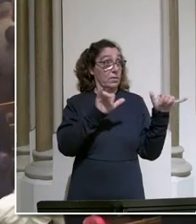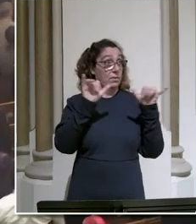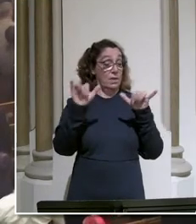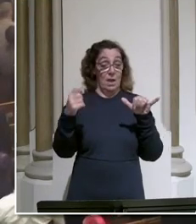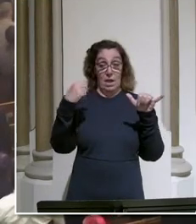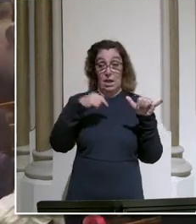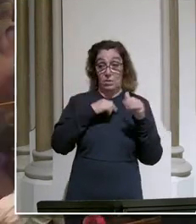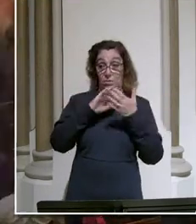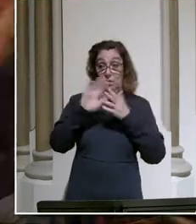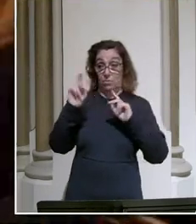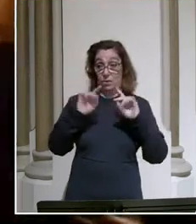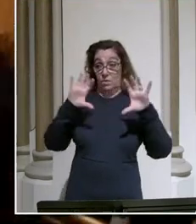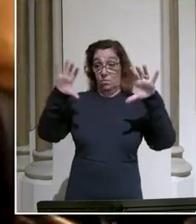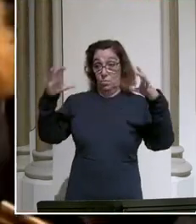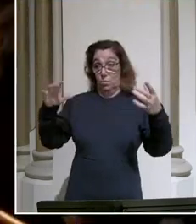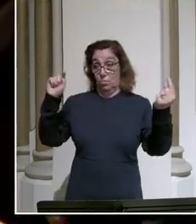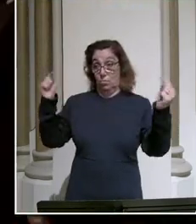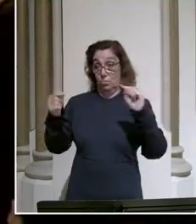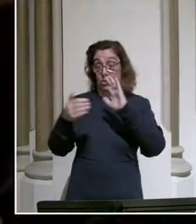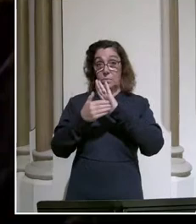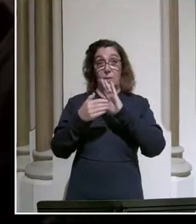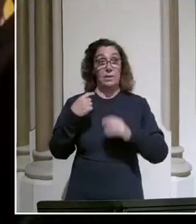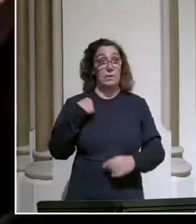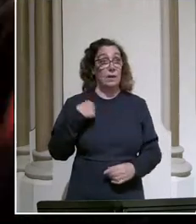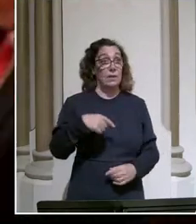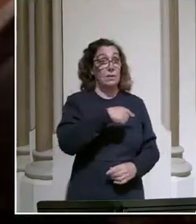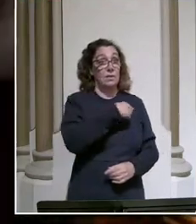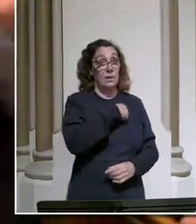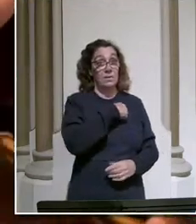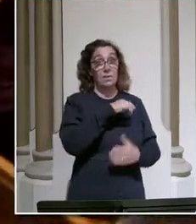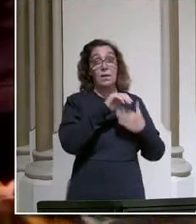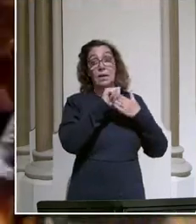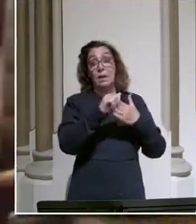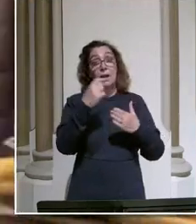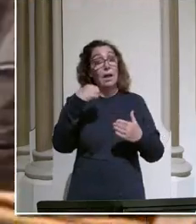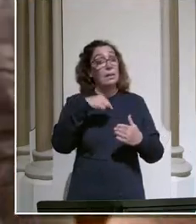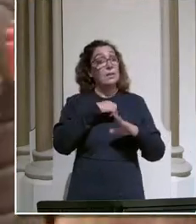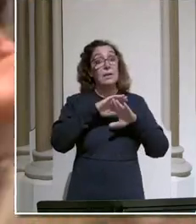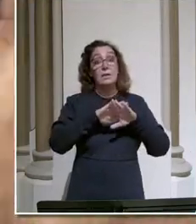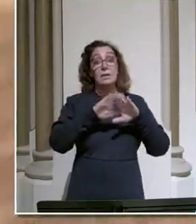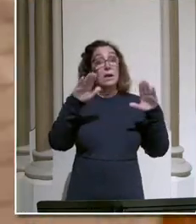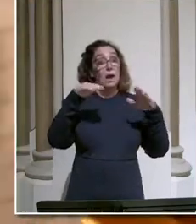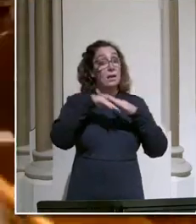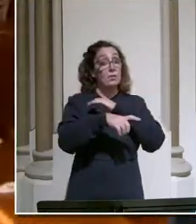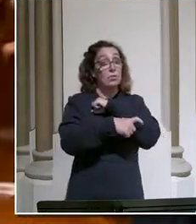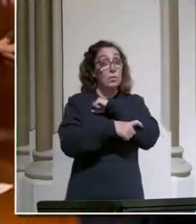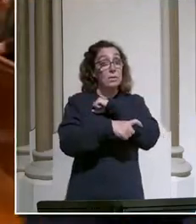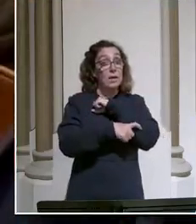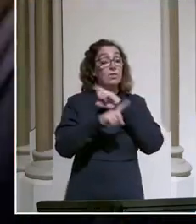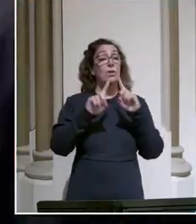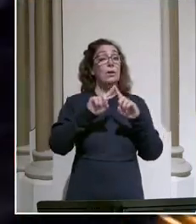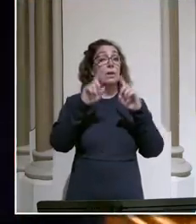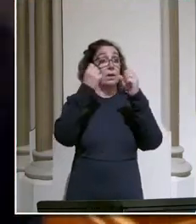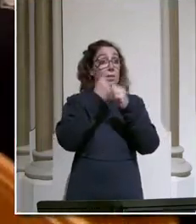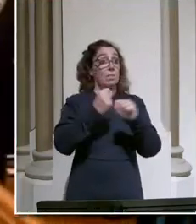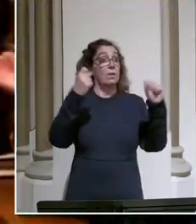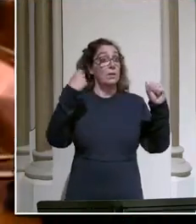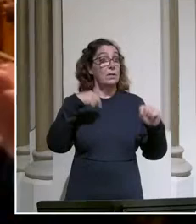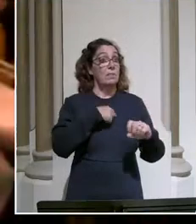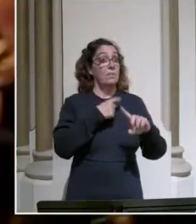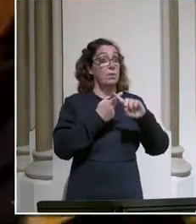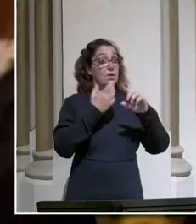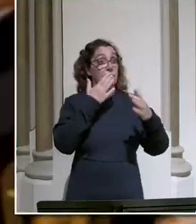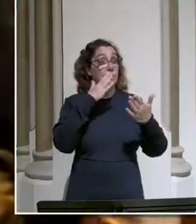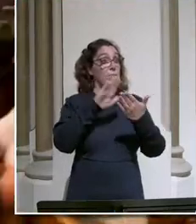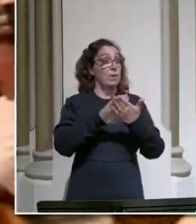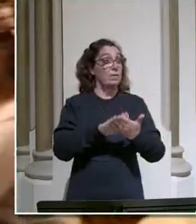trespasses, as we forgive those who trespass against us. And lead us not into temptation, but